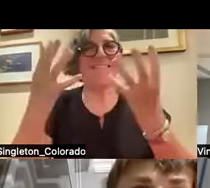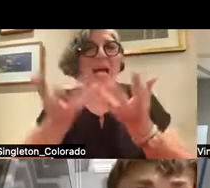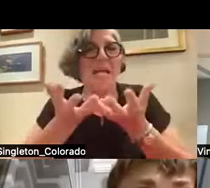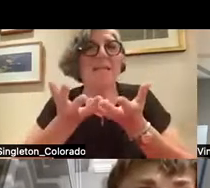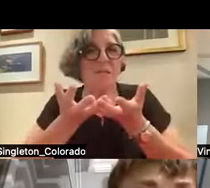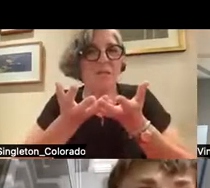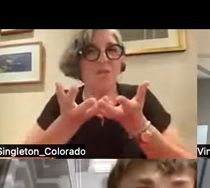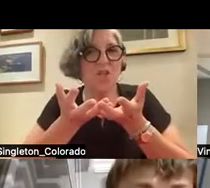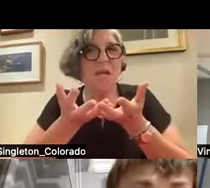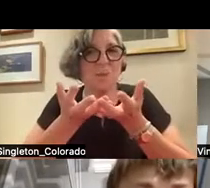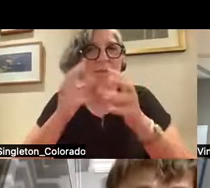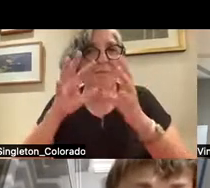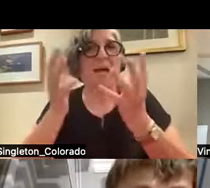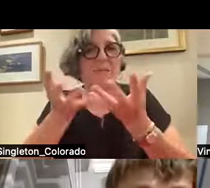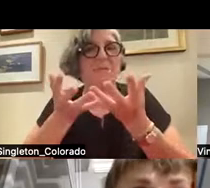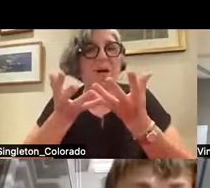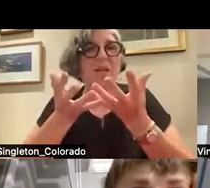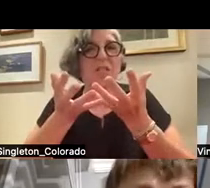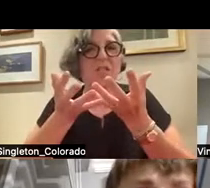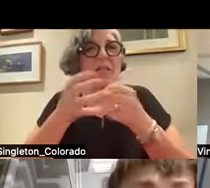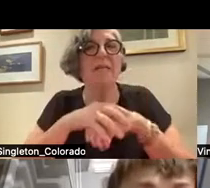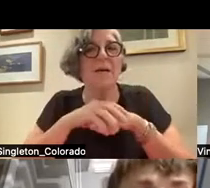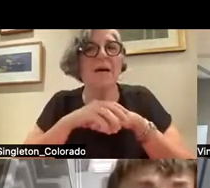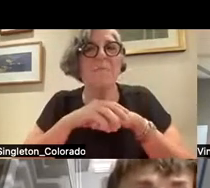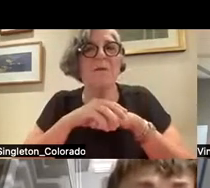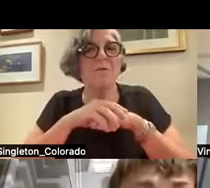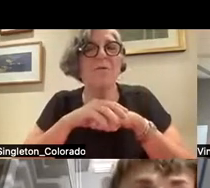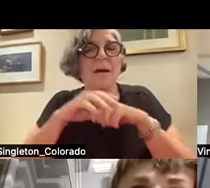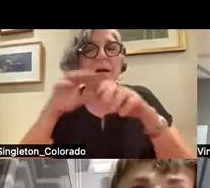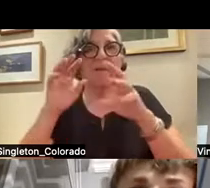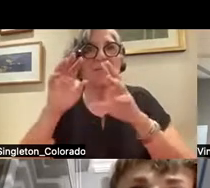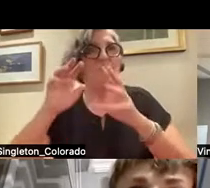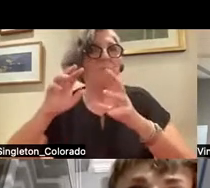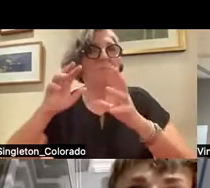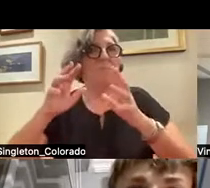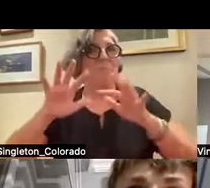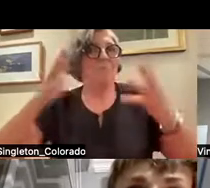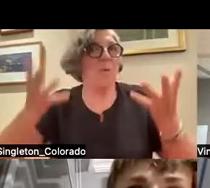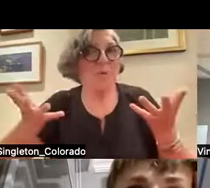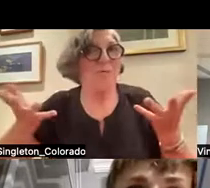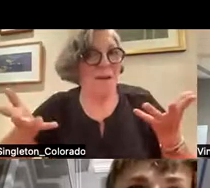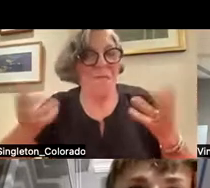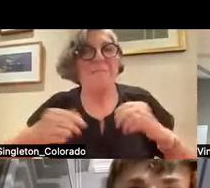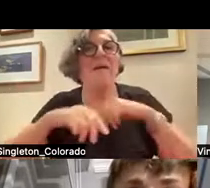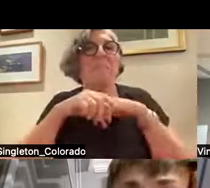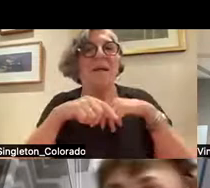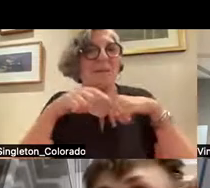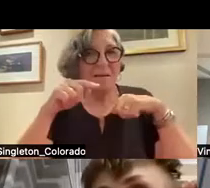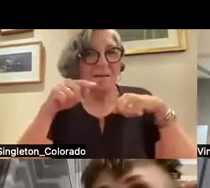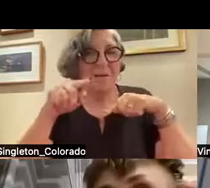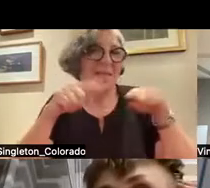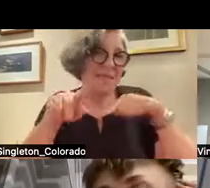a sign shape or a sign phonology. So both are there,